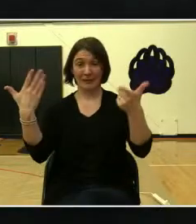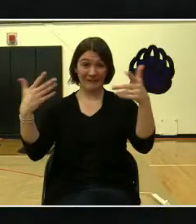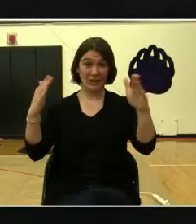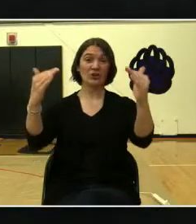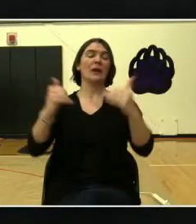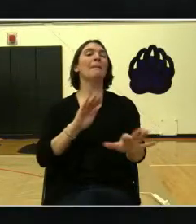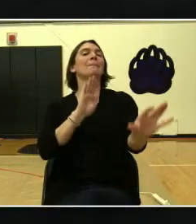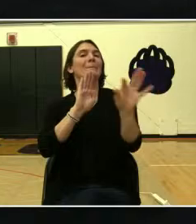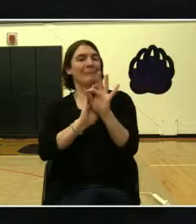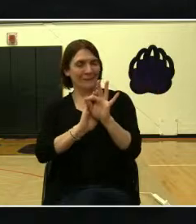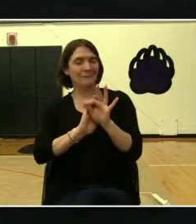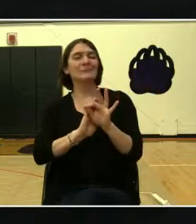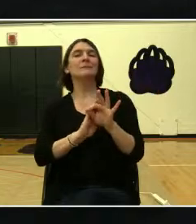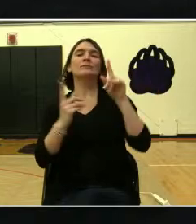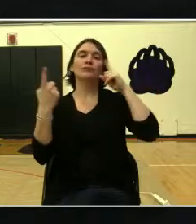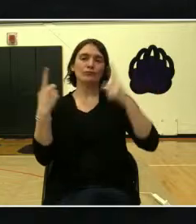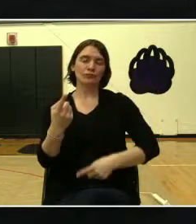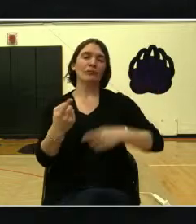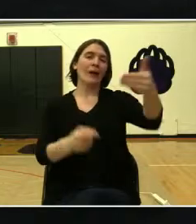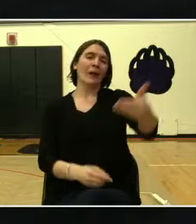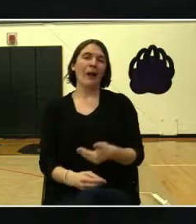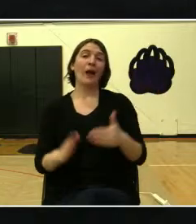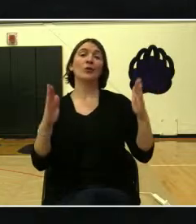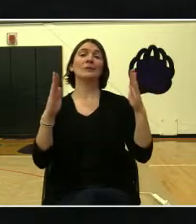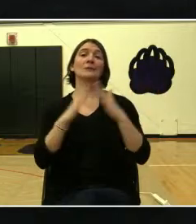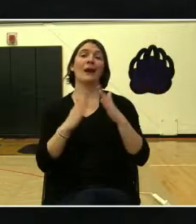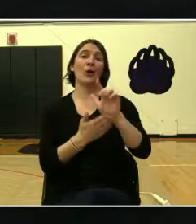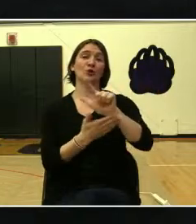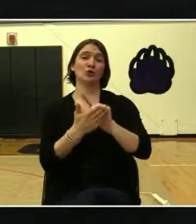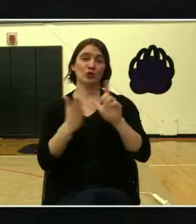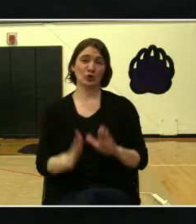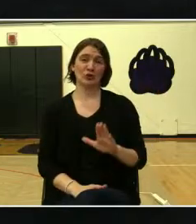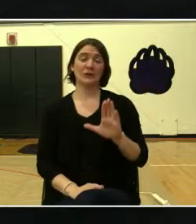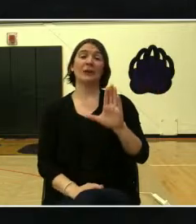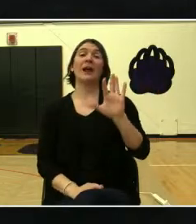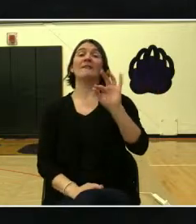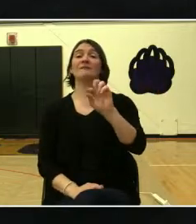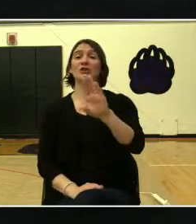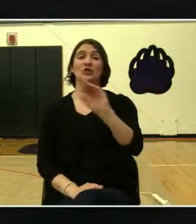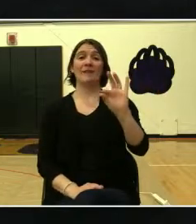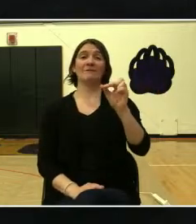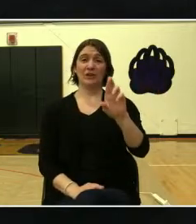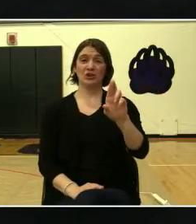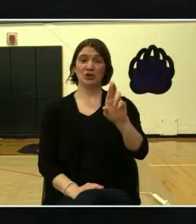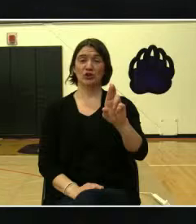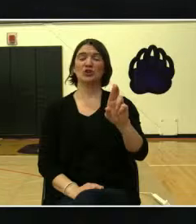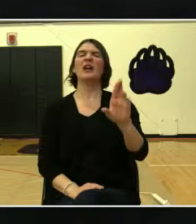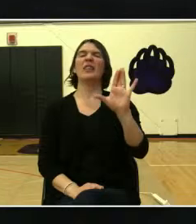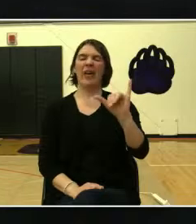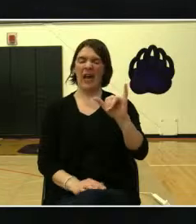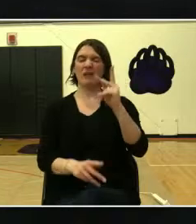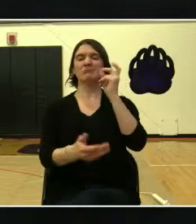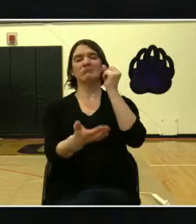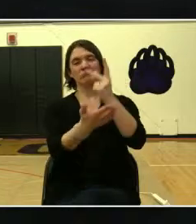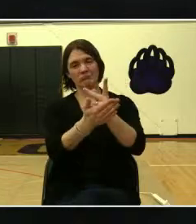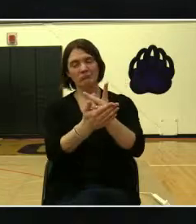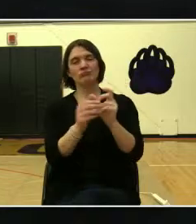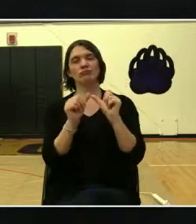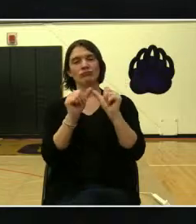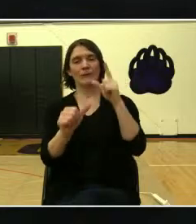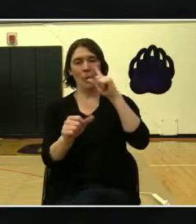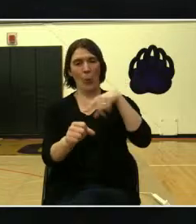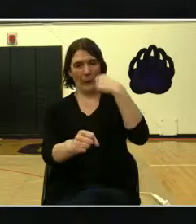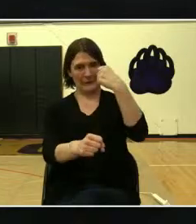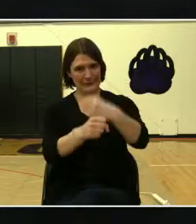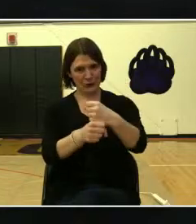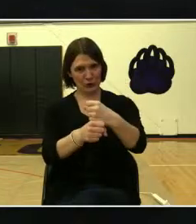that the appointment of the firm of Fisher and Fisher law offices PC as Town attorney be ratified approved and confirmed for a